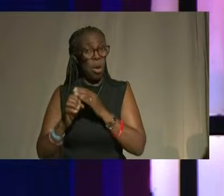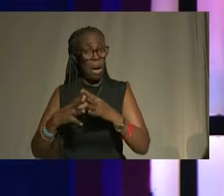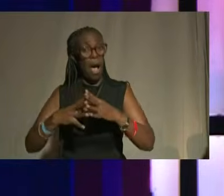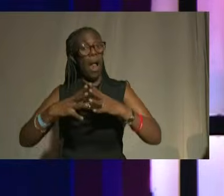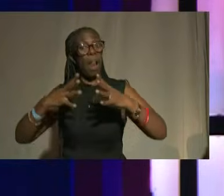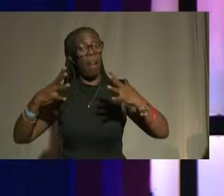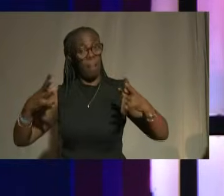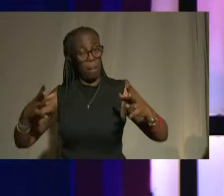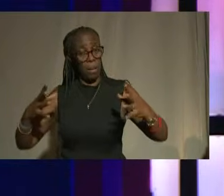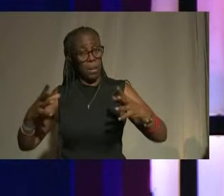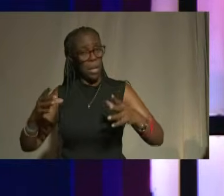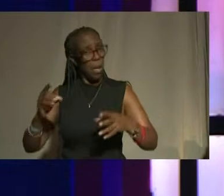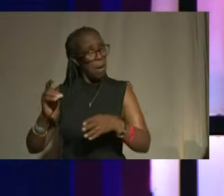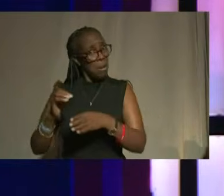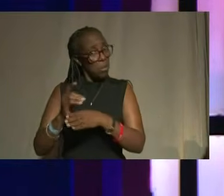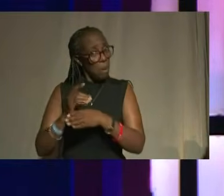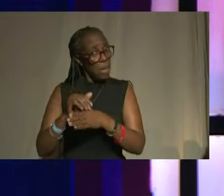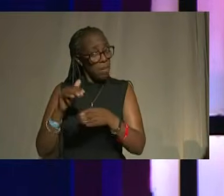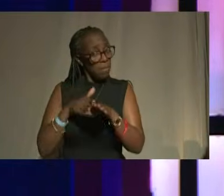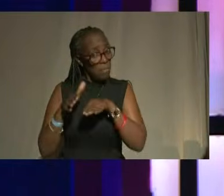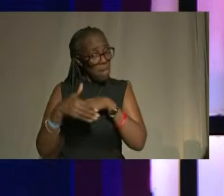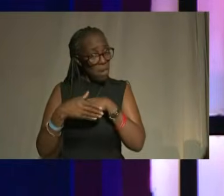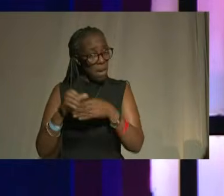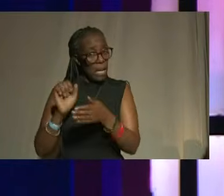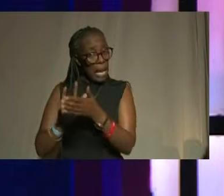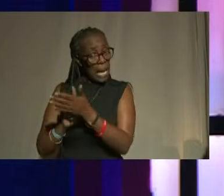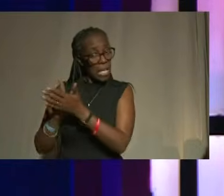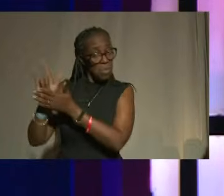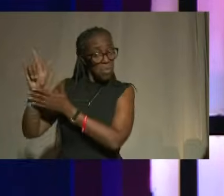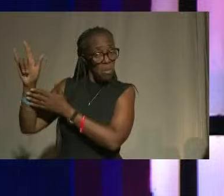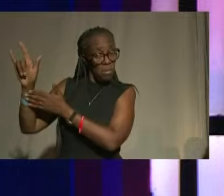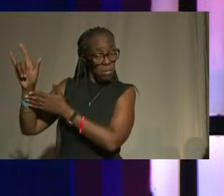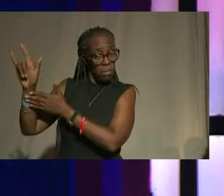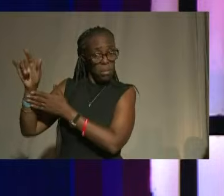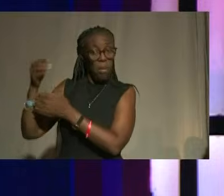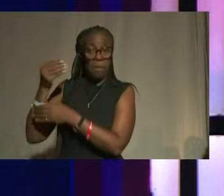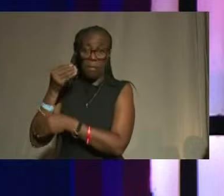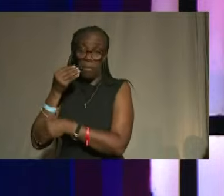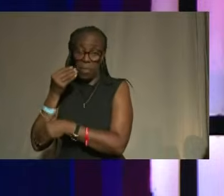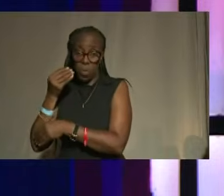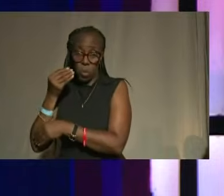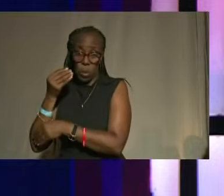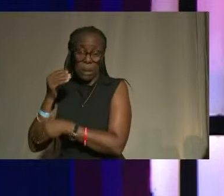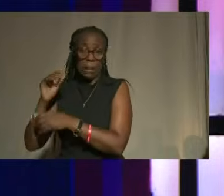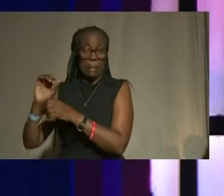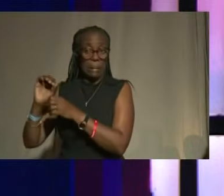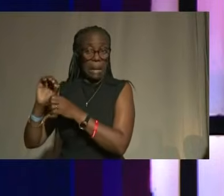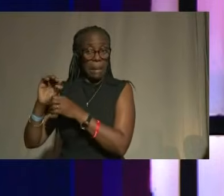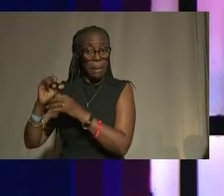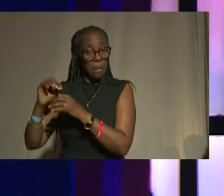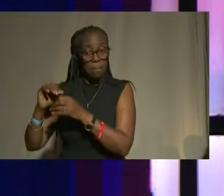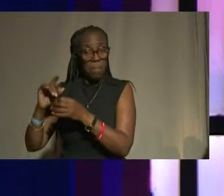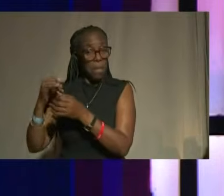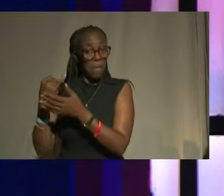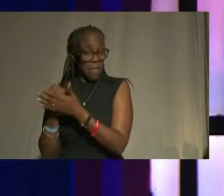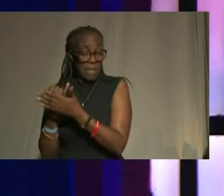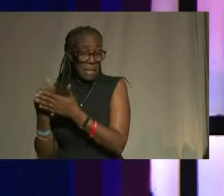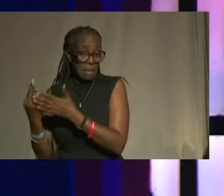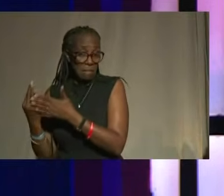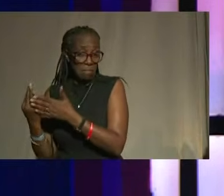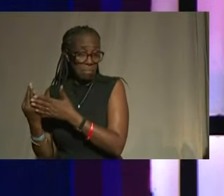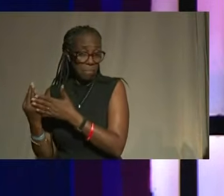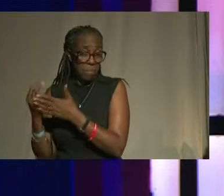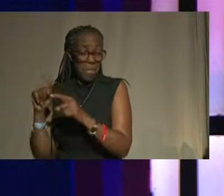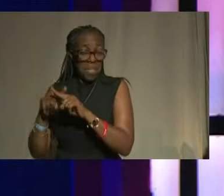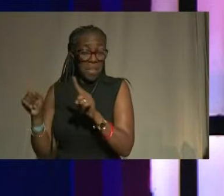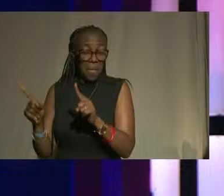export has gone up by some 31%. What it means is that more local companies within a